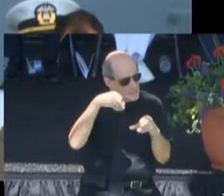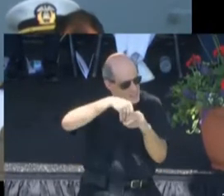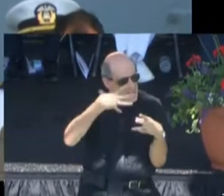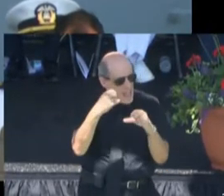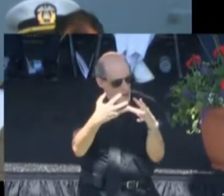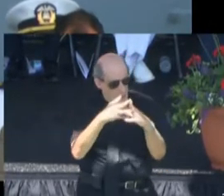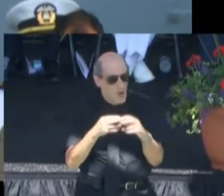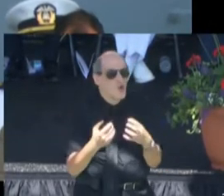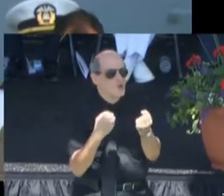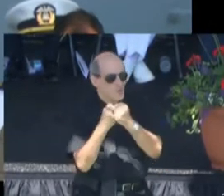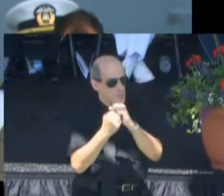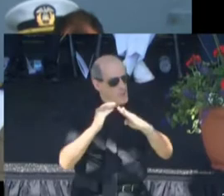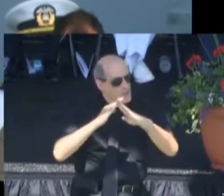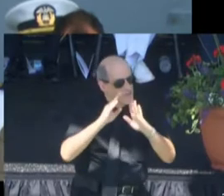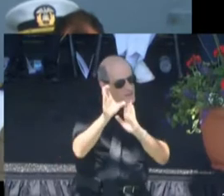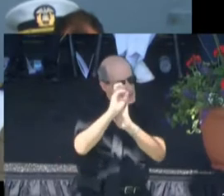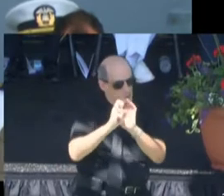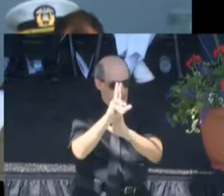domestic.